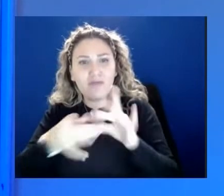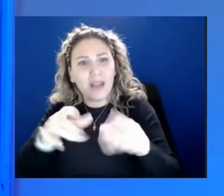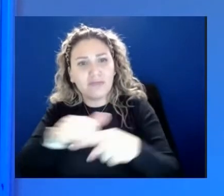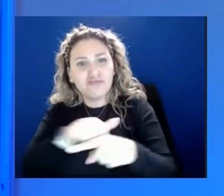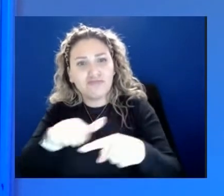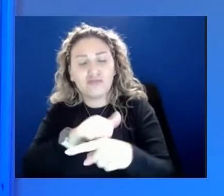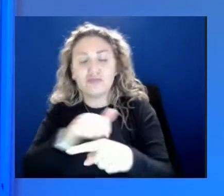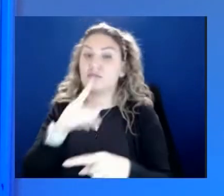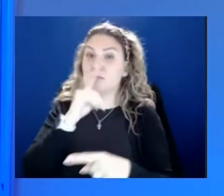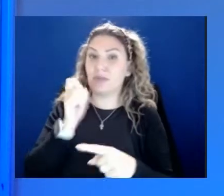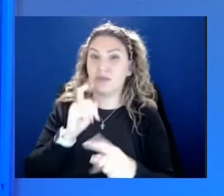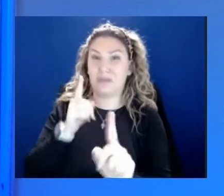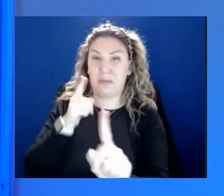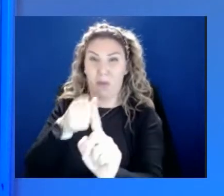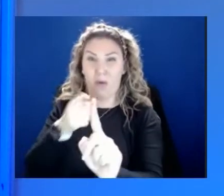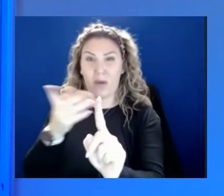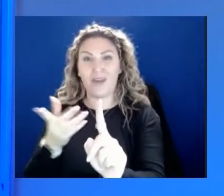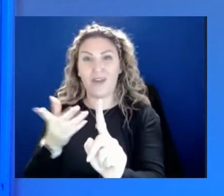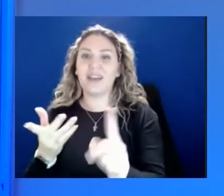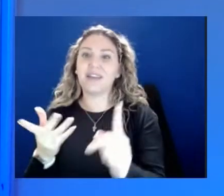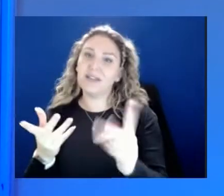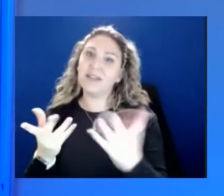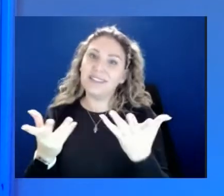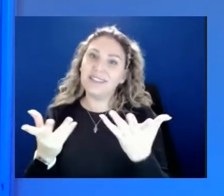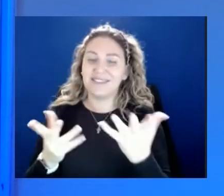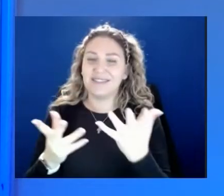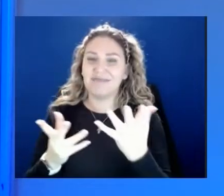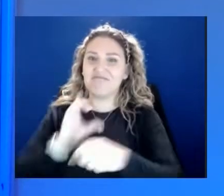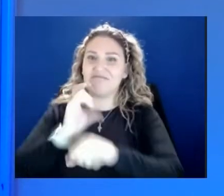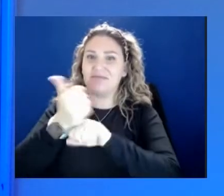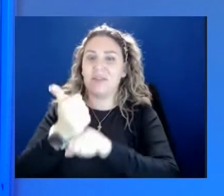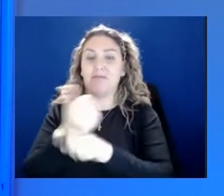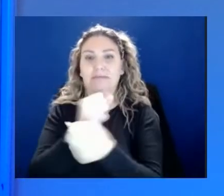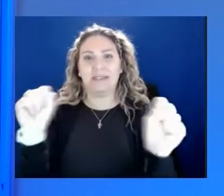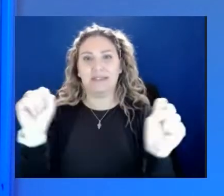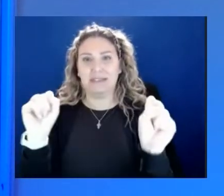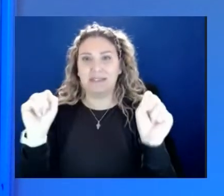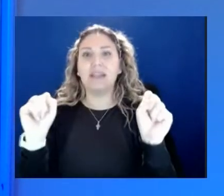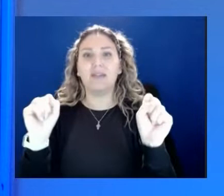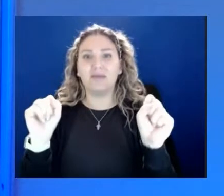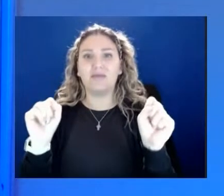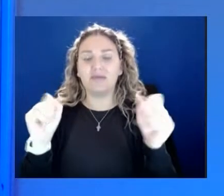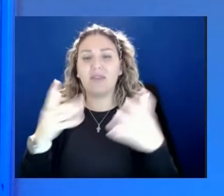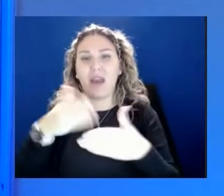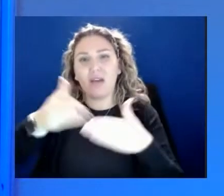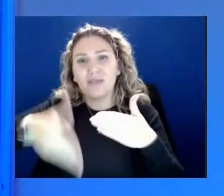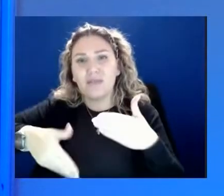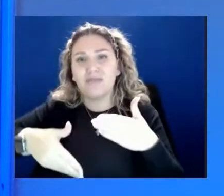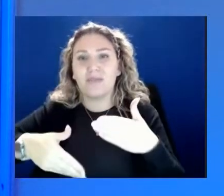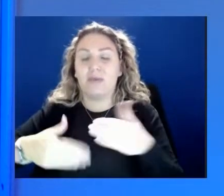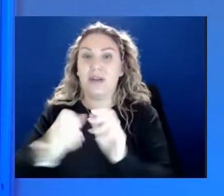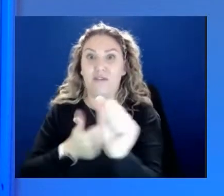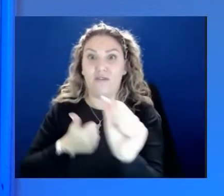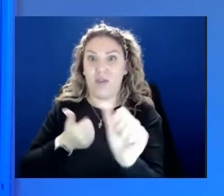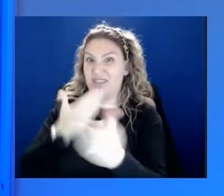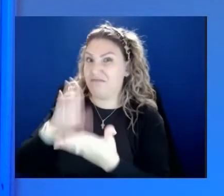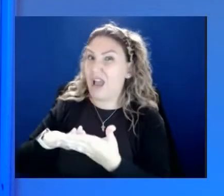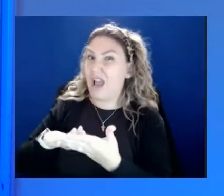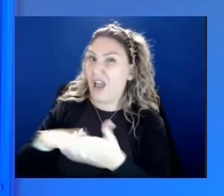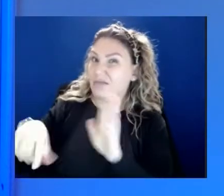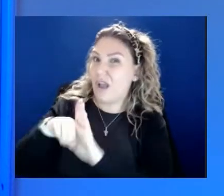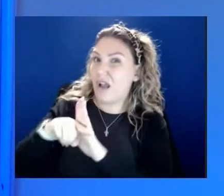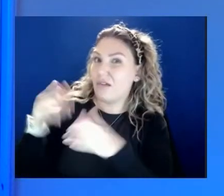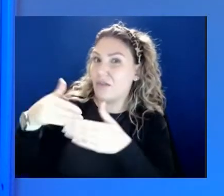to create a safe option for avoiding a bad outcome. And so if we can help our kids